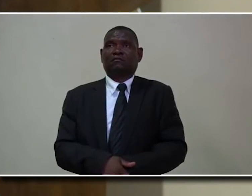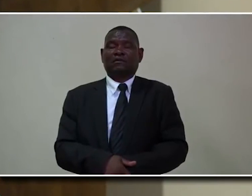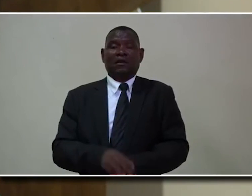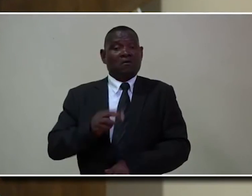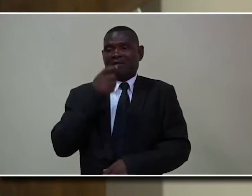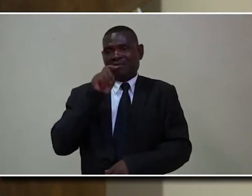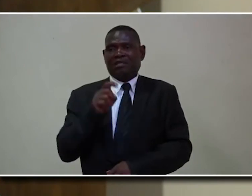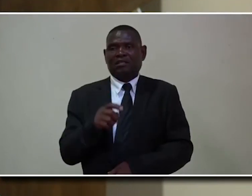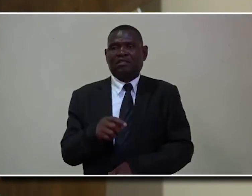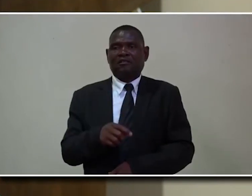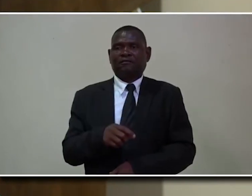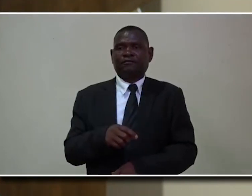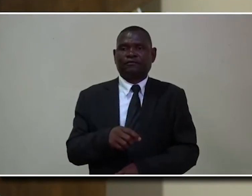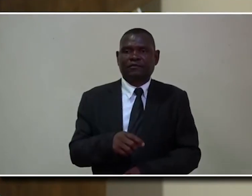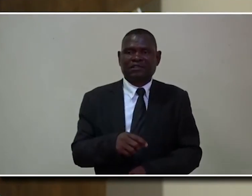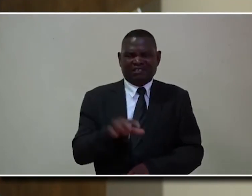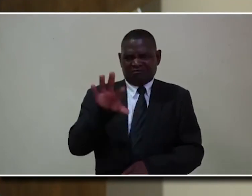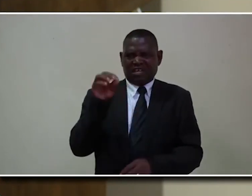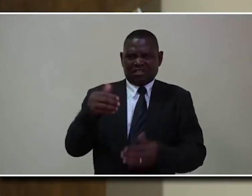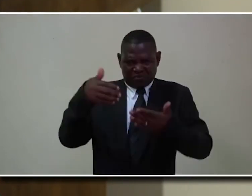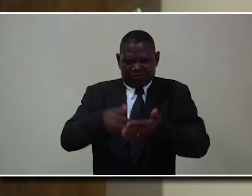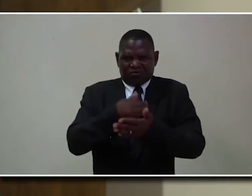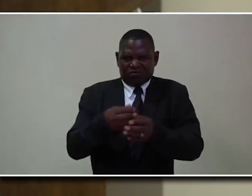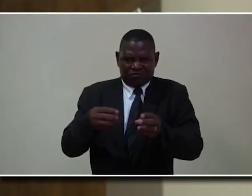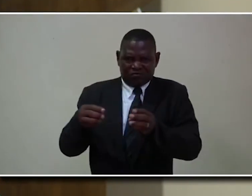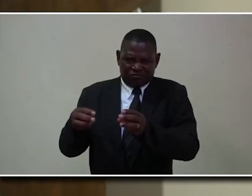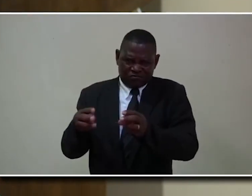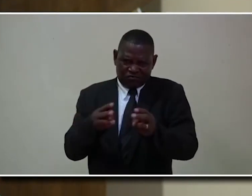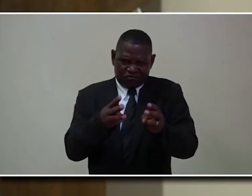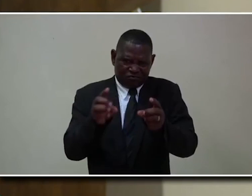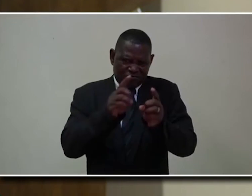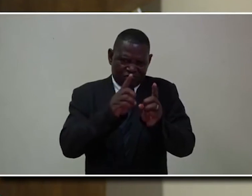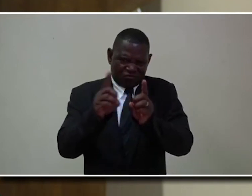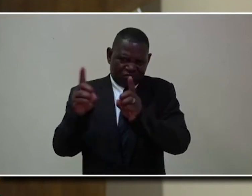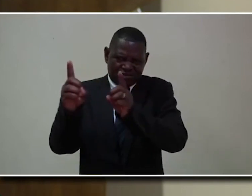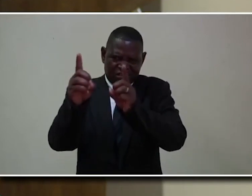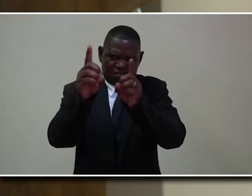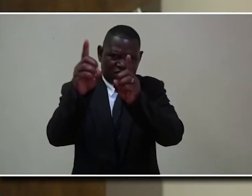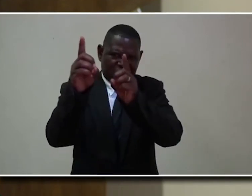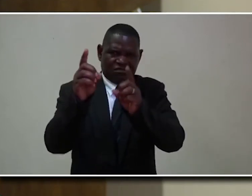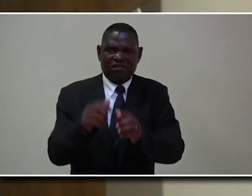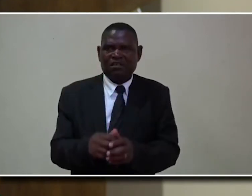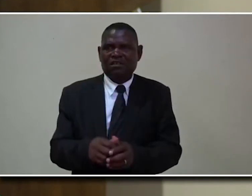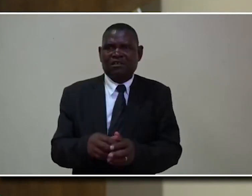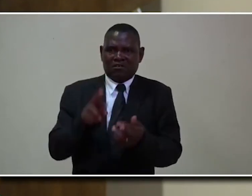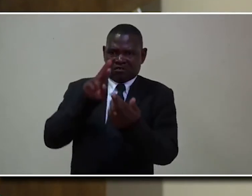also establish a new direction. Tena sopano kupedza njira sopano. Repentance is very, very